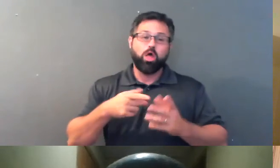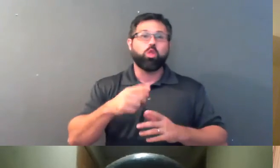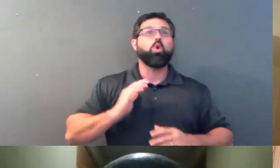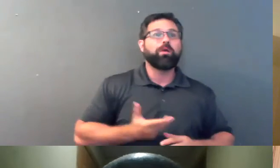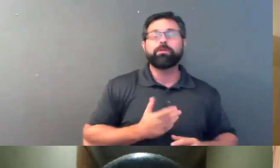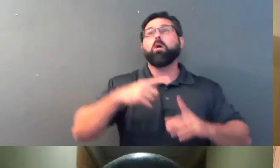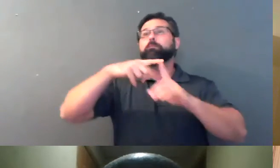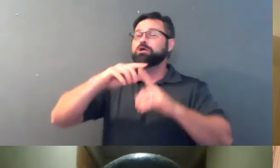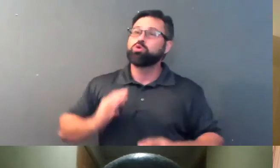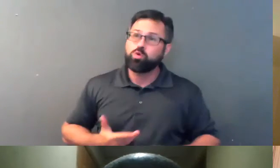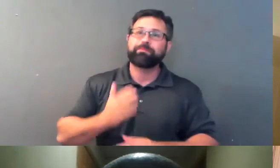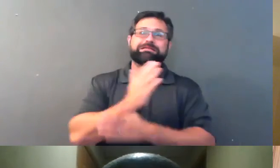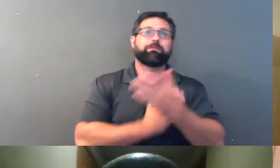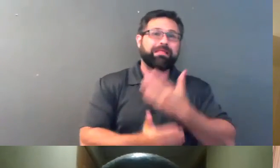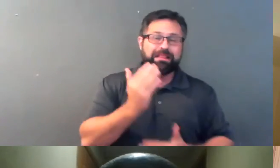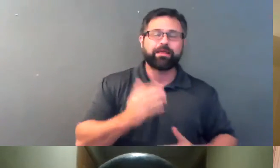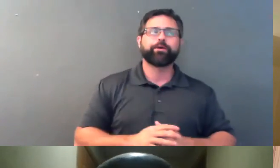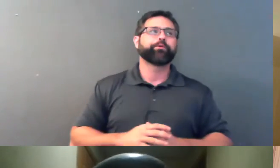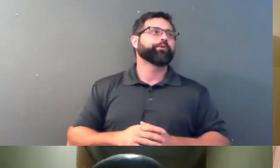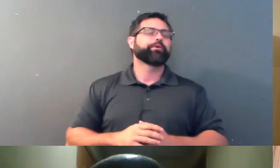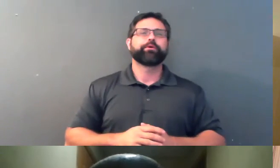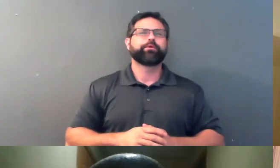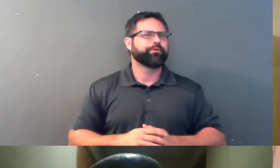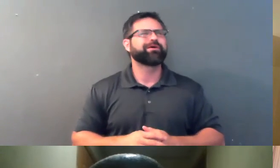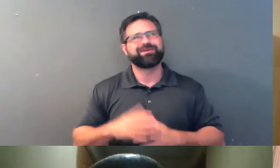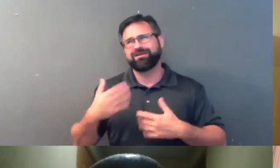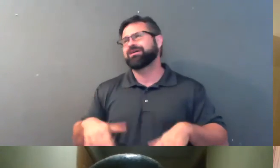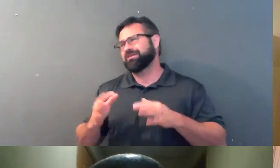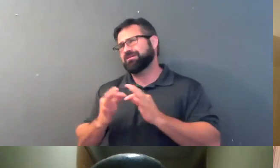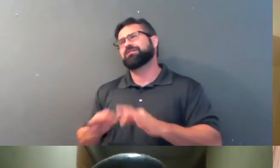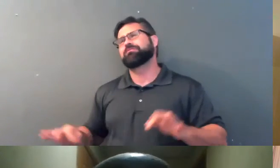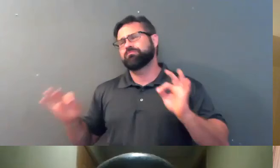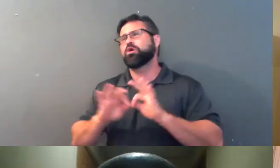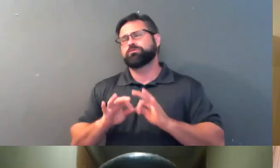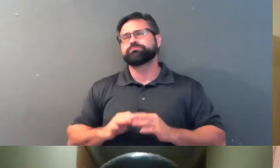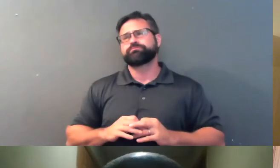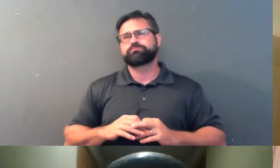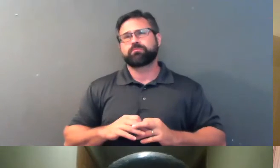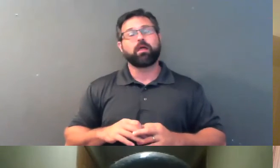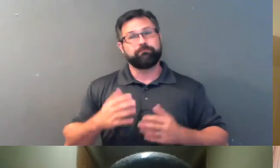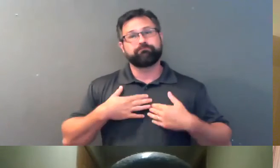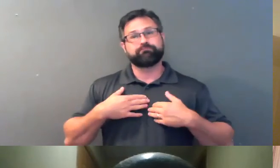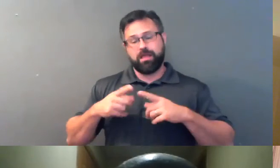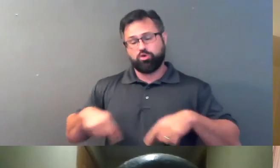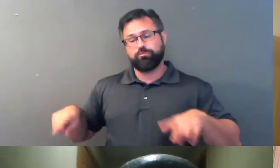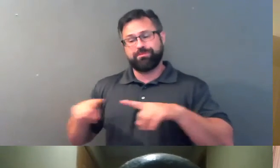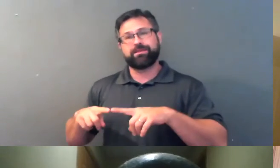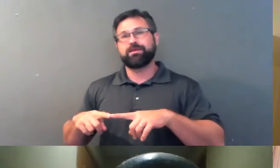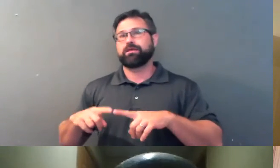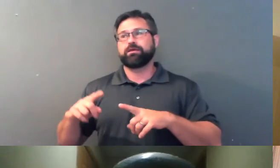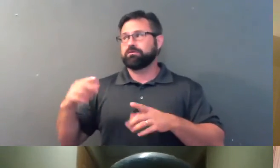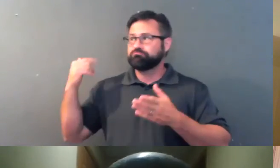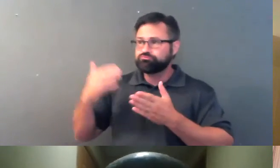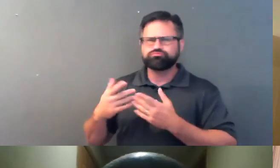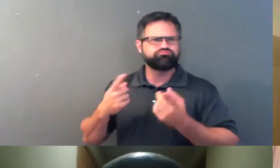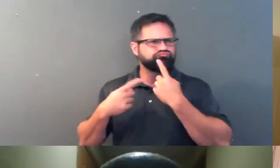with disabilities. These are very important issues that our committee has been taking